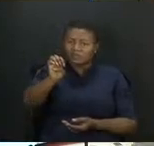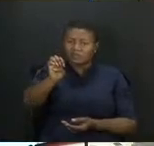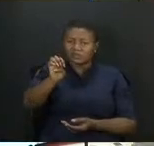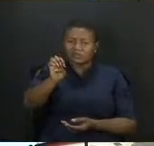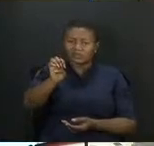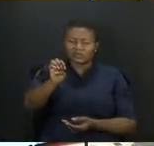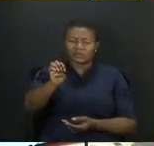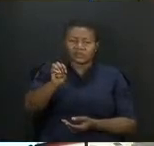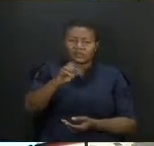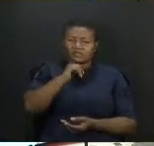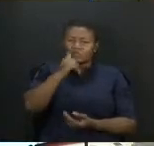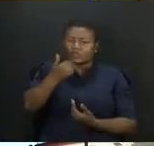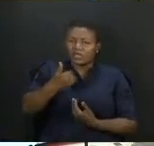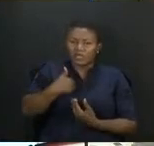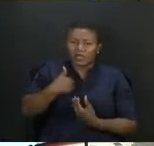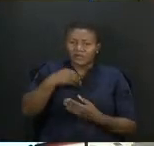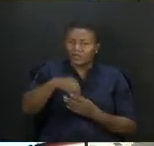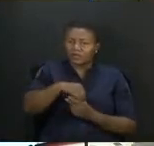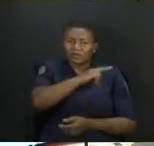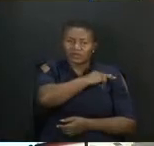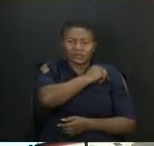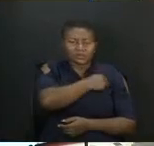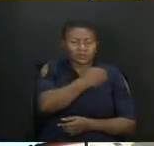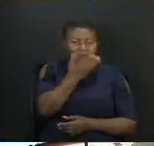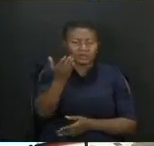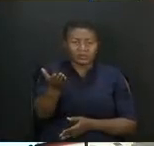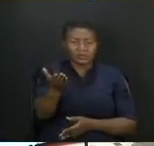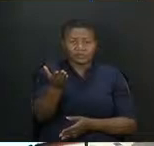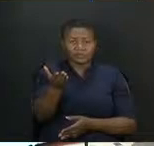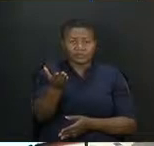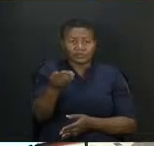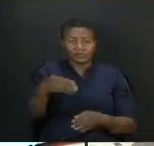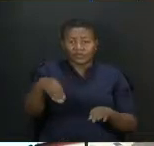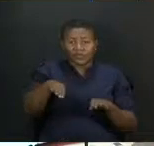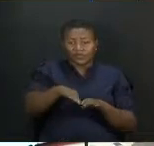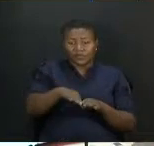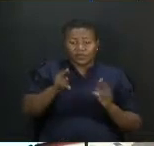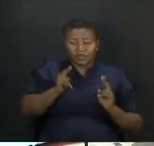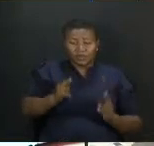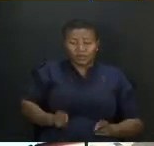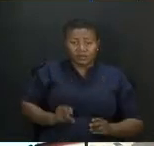it. Although a health minister was there,